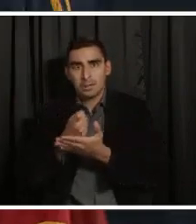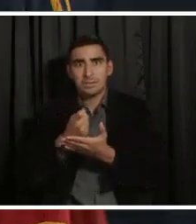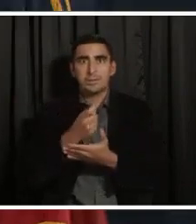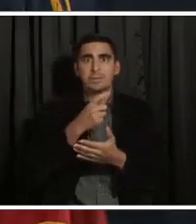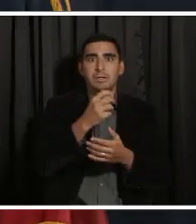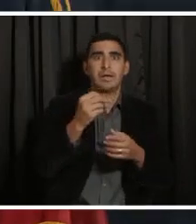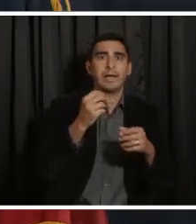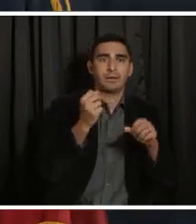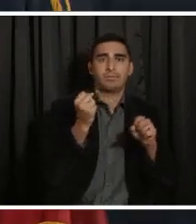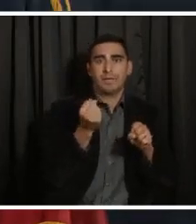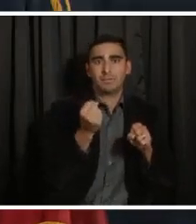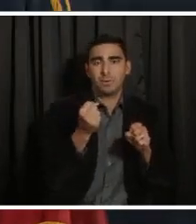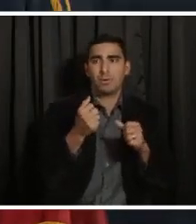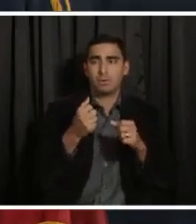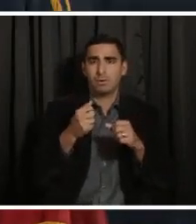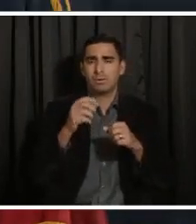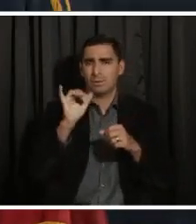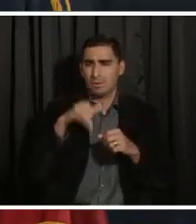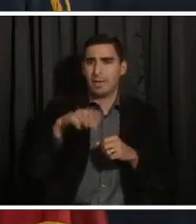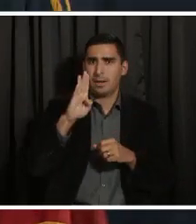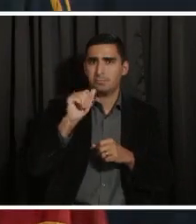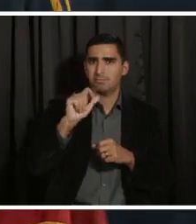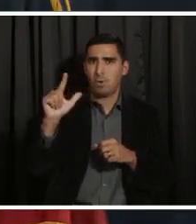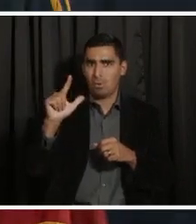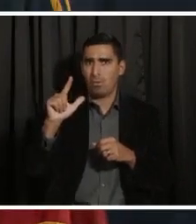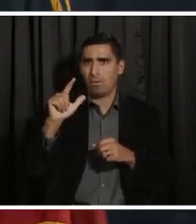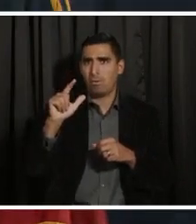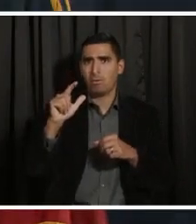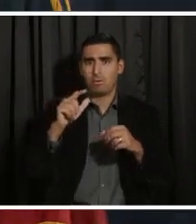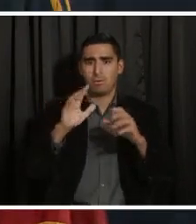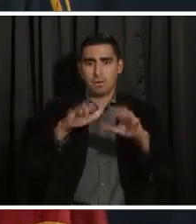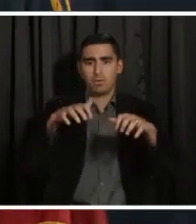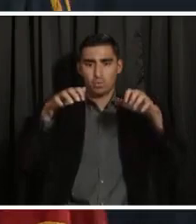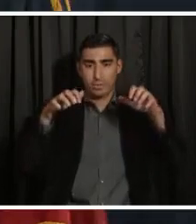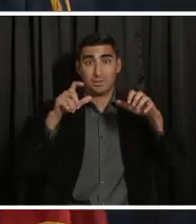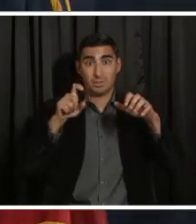lower. Should Ball Arena take additional steps, or the city,